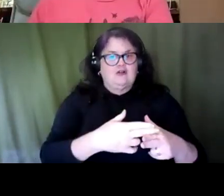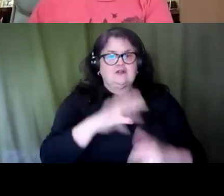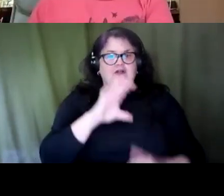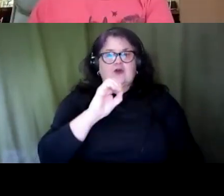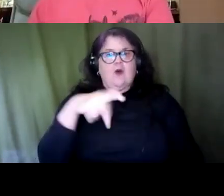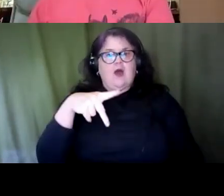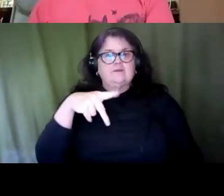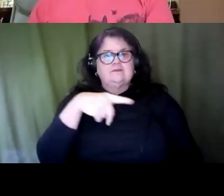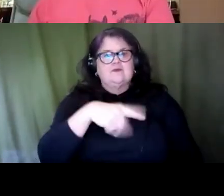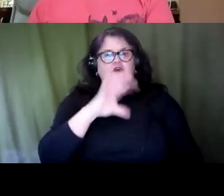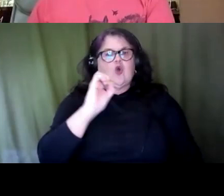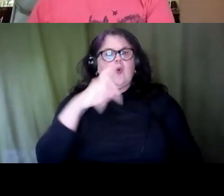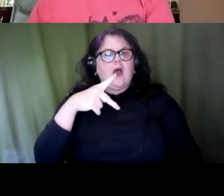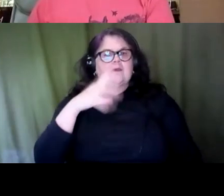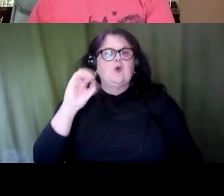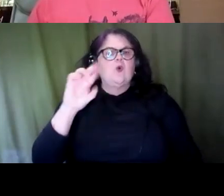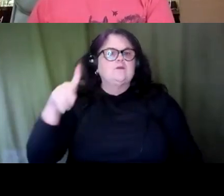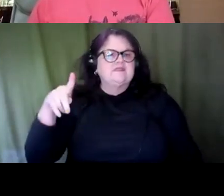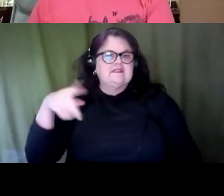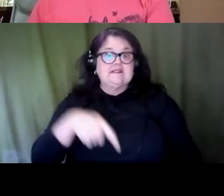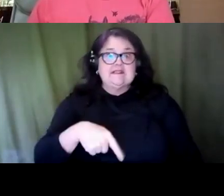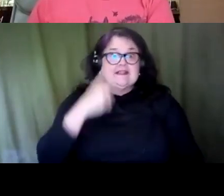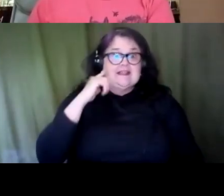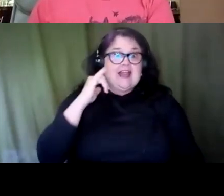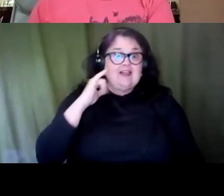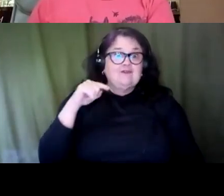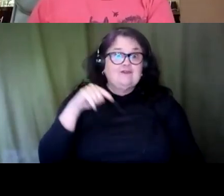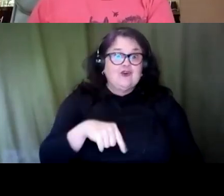cooperative corporations. I'll just share in California, the benefits